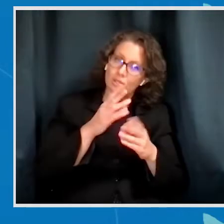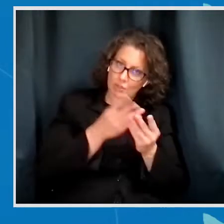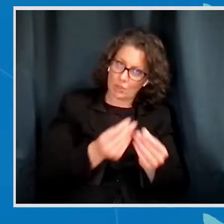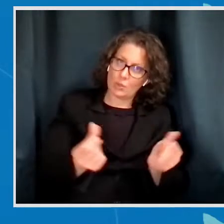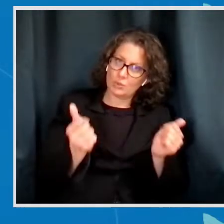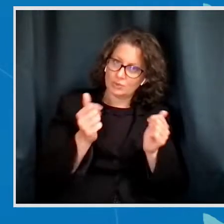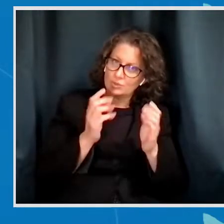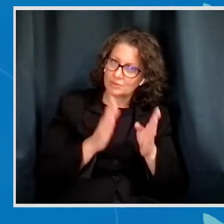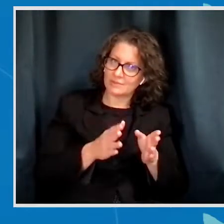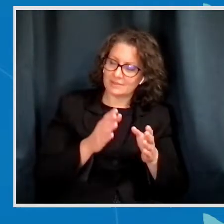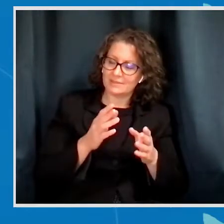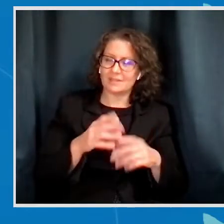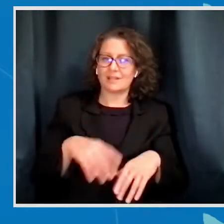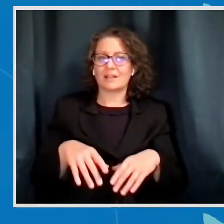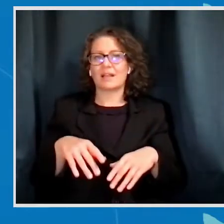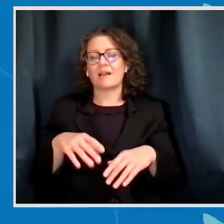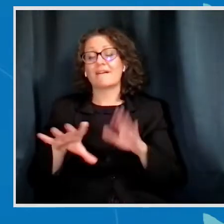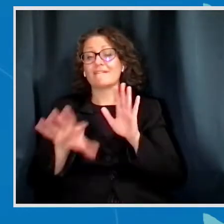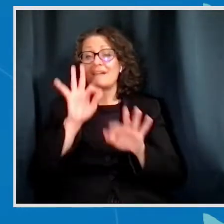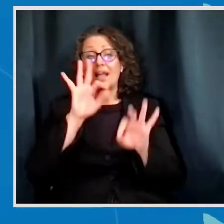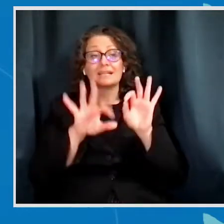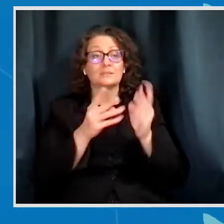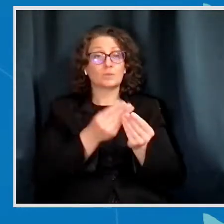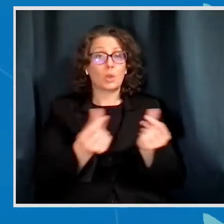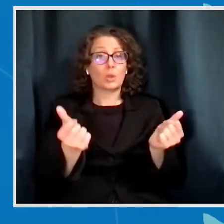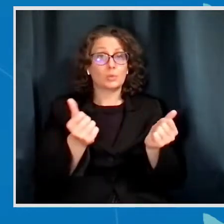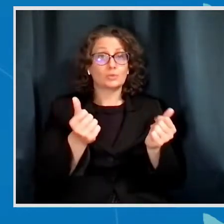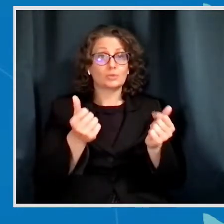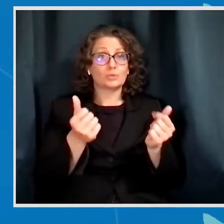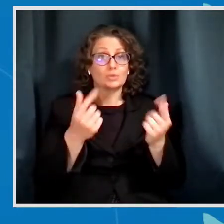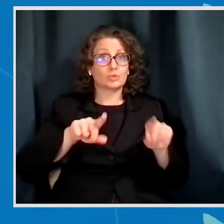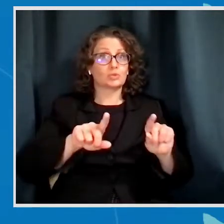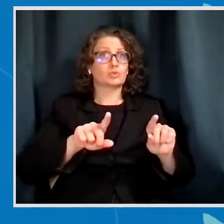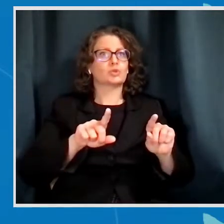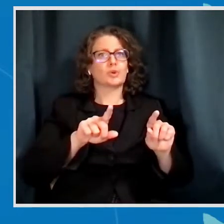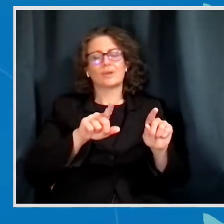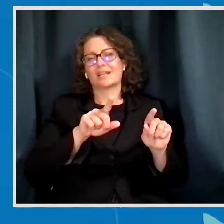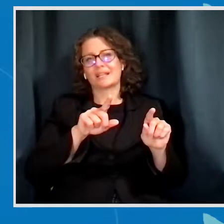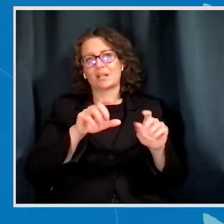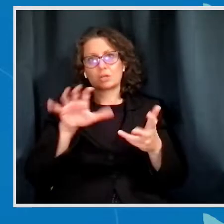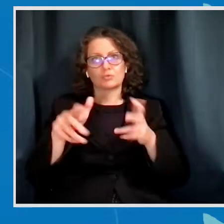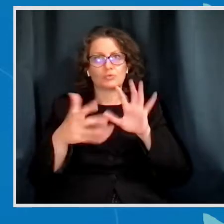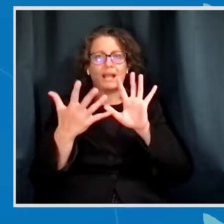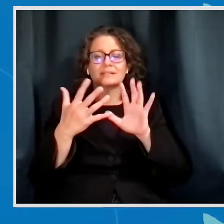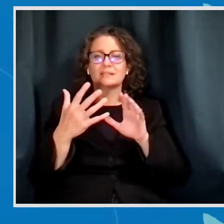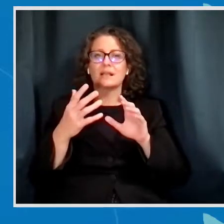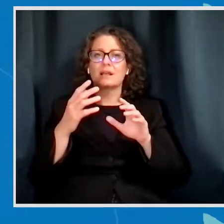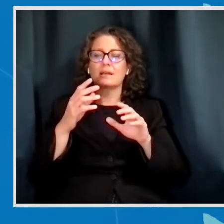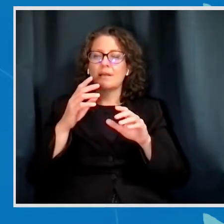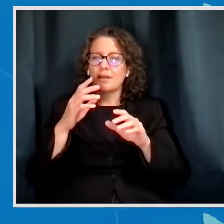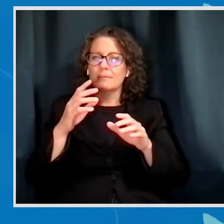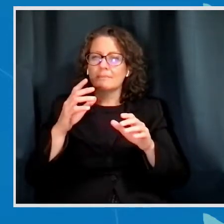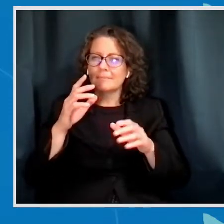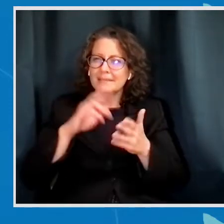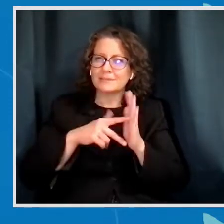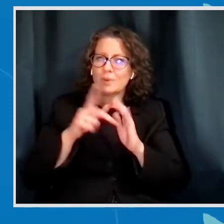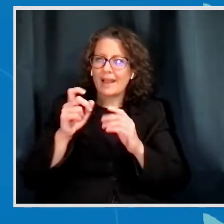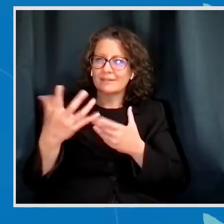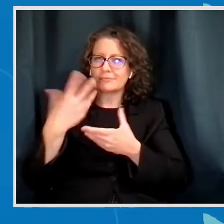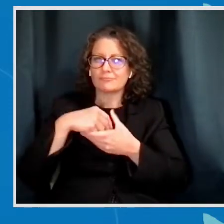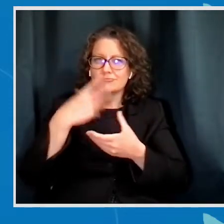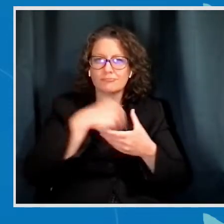climate crisis requires the engagement of all relevant stakeholders. What can the United States do to